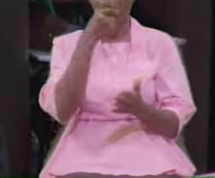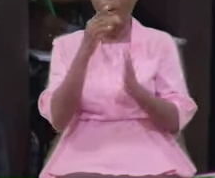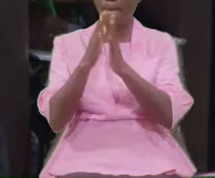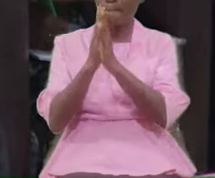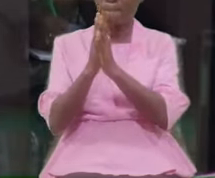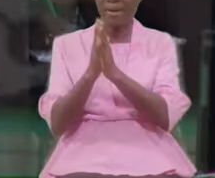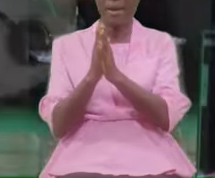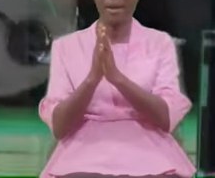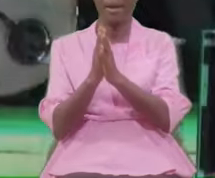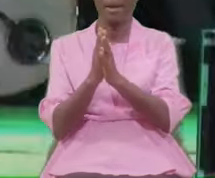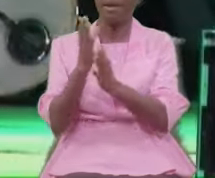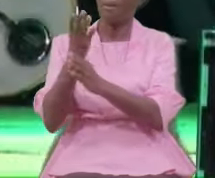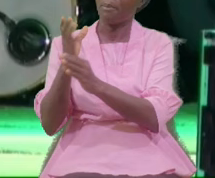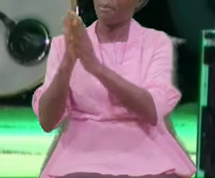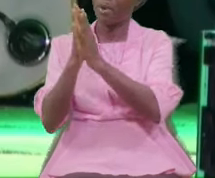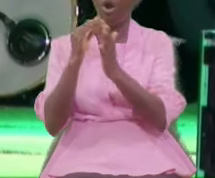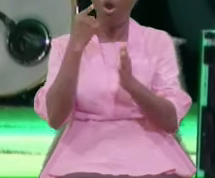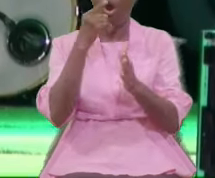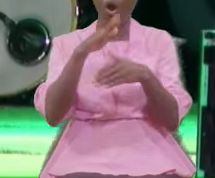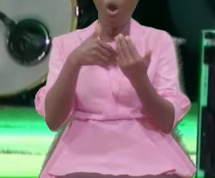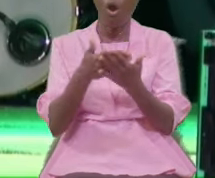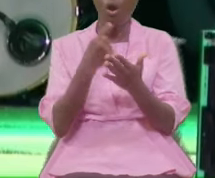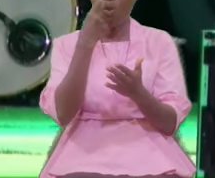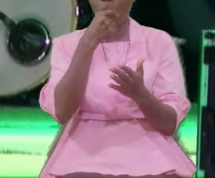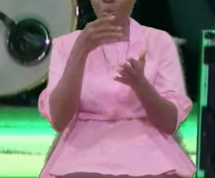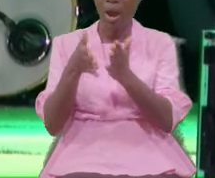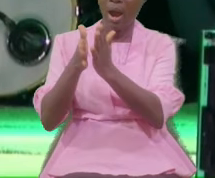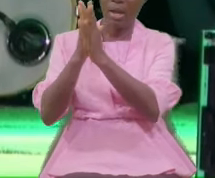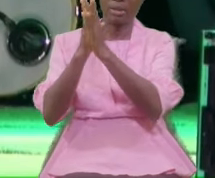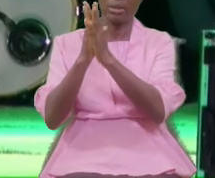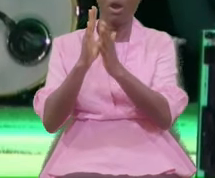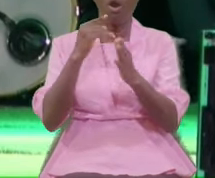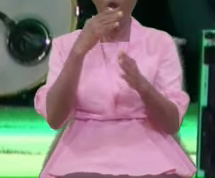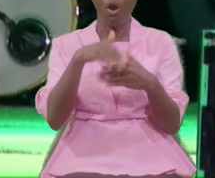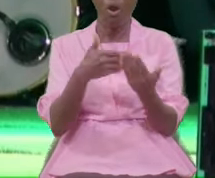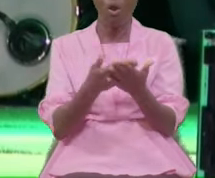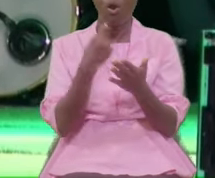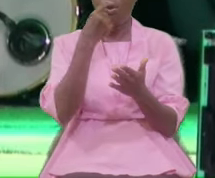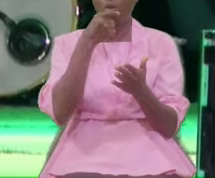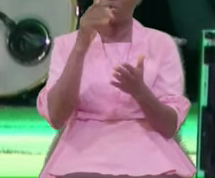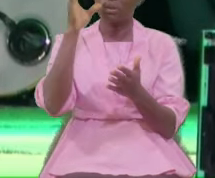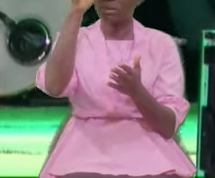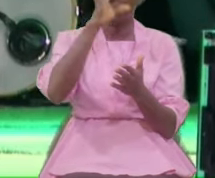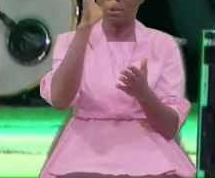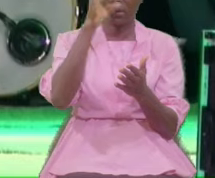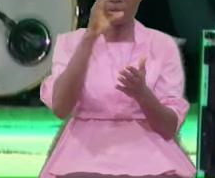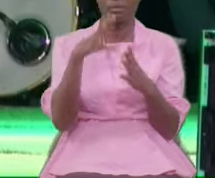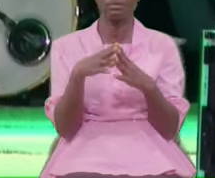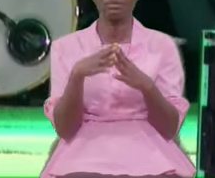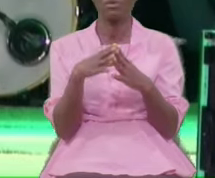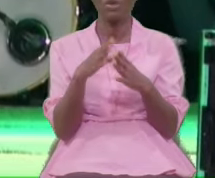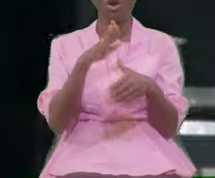ang ask sa tanang nagapangayo sa tanan nagapangita KN